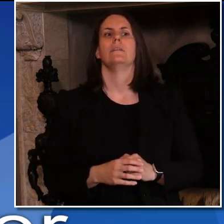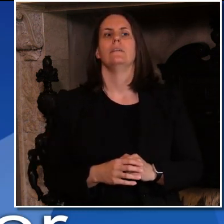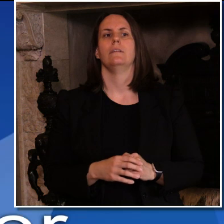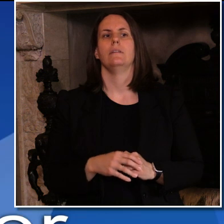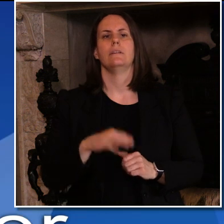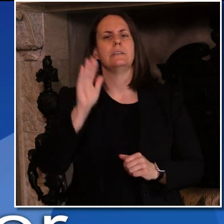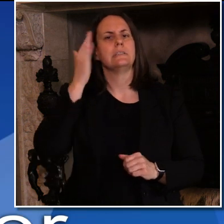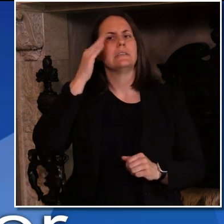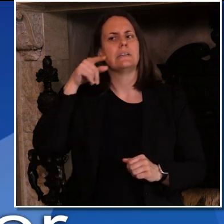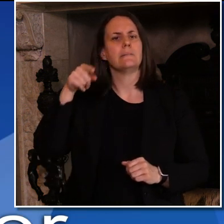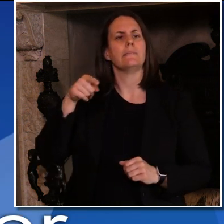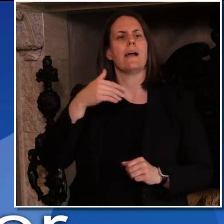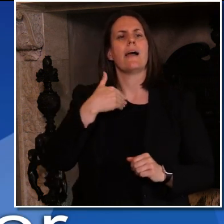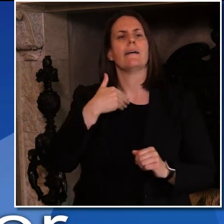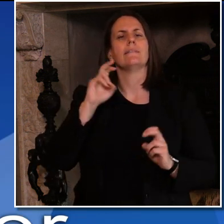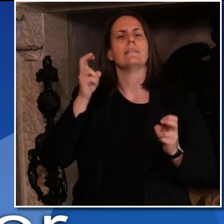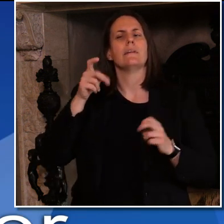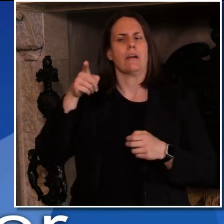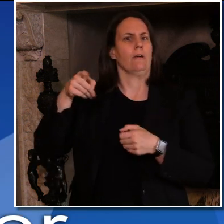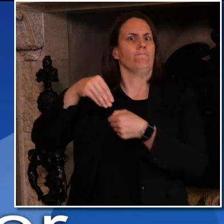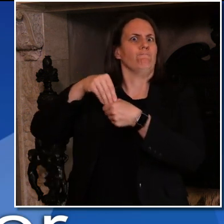in meatpacking plants.